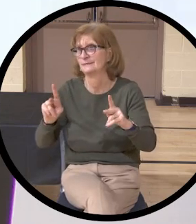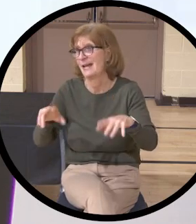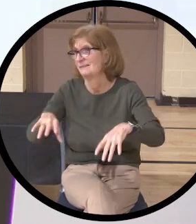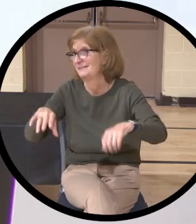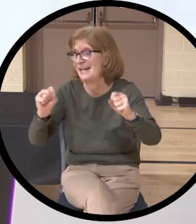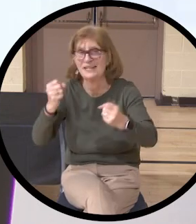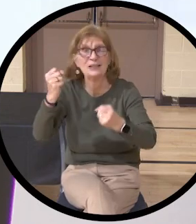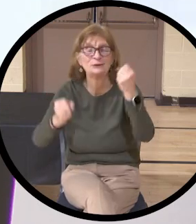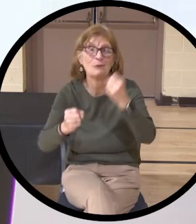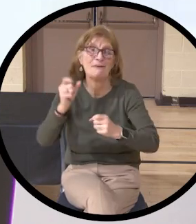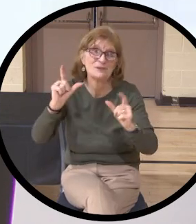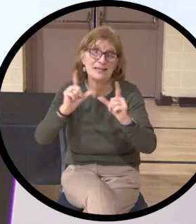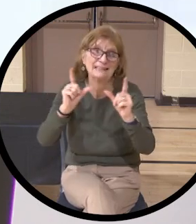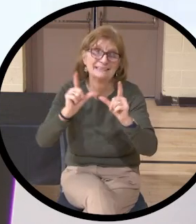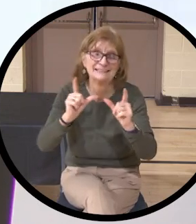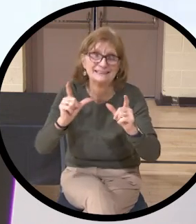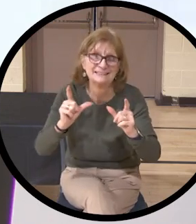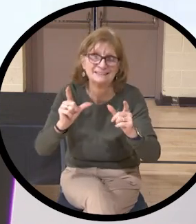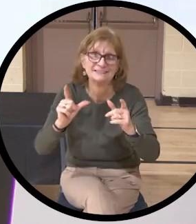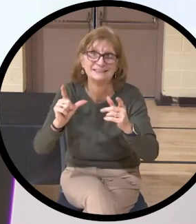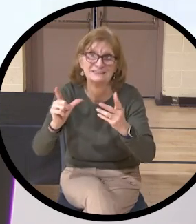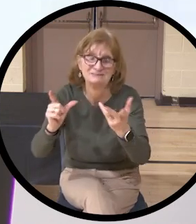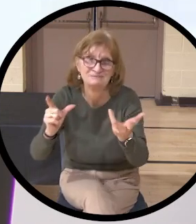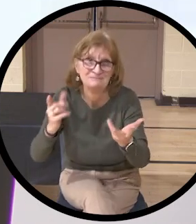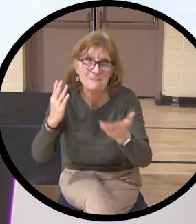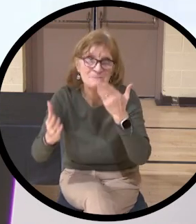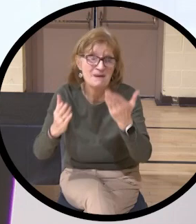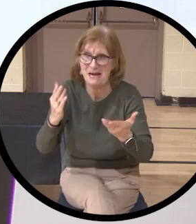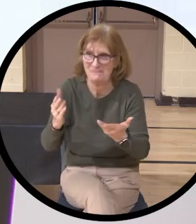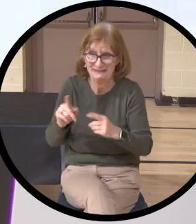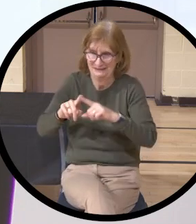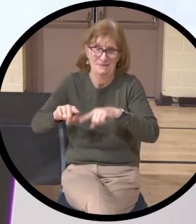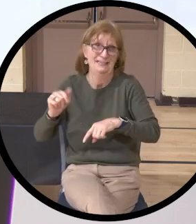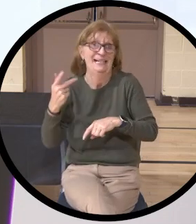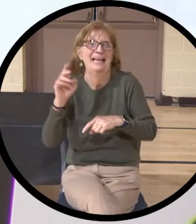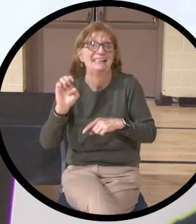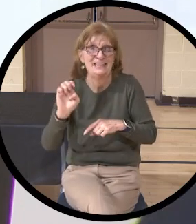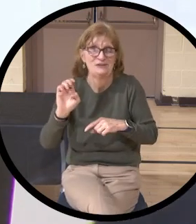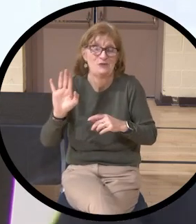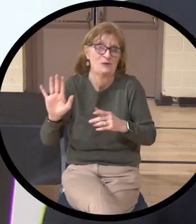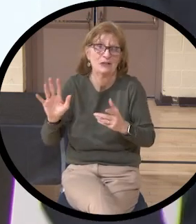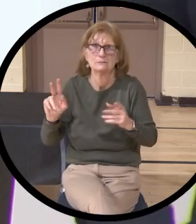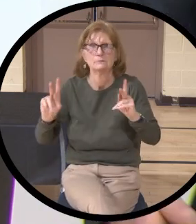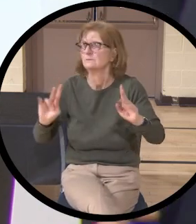past the age of 16. I think that would be great, but I'm merely a traffic engineer.